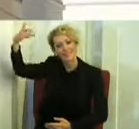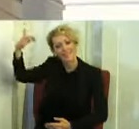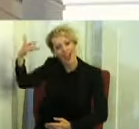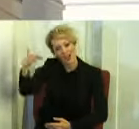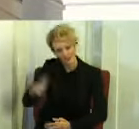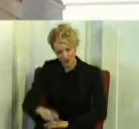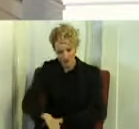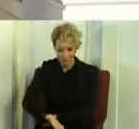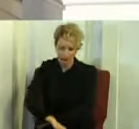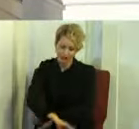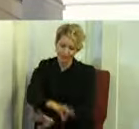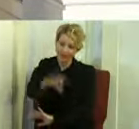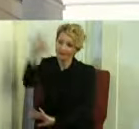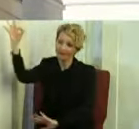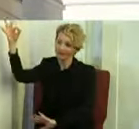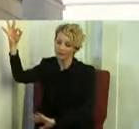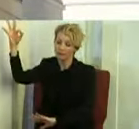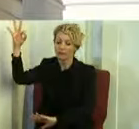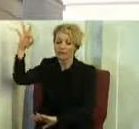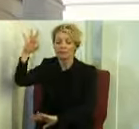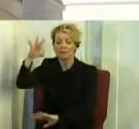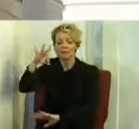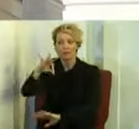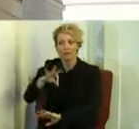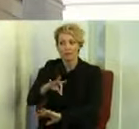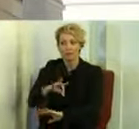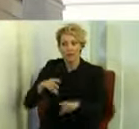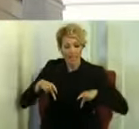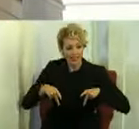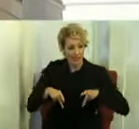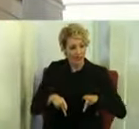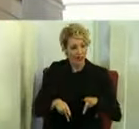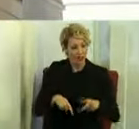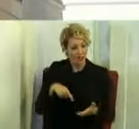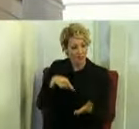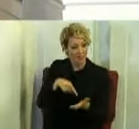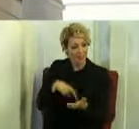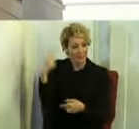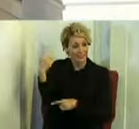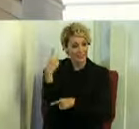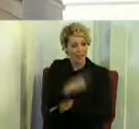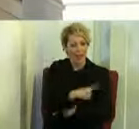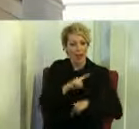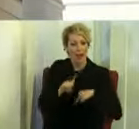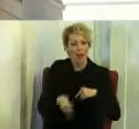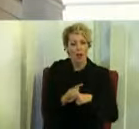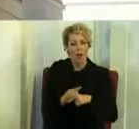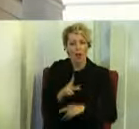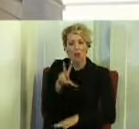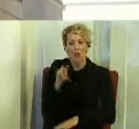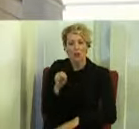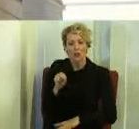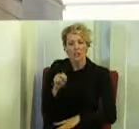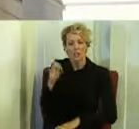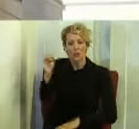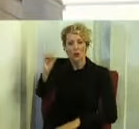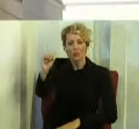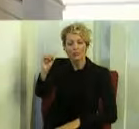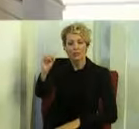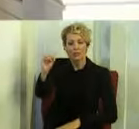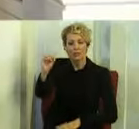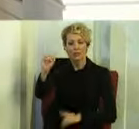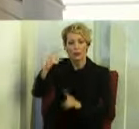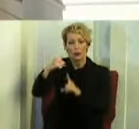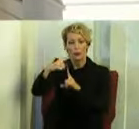set, and the God who has allowed for this day to be just about 30 degrees cooler than it